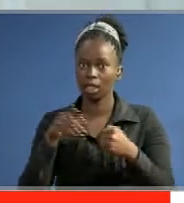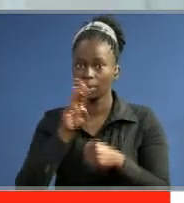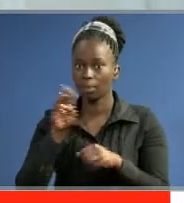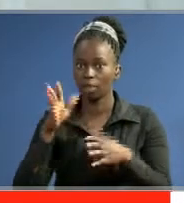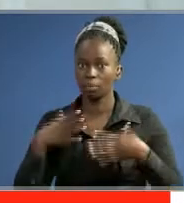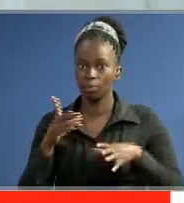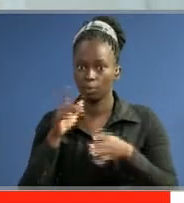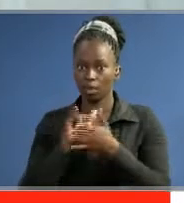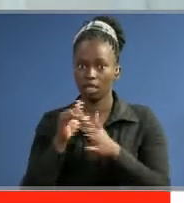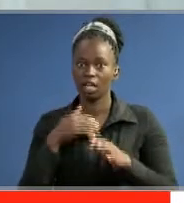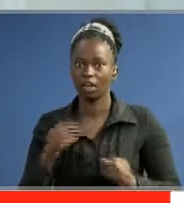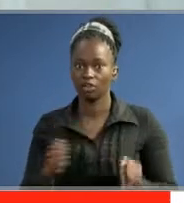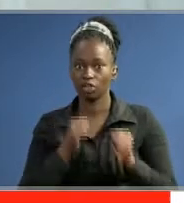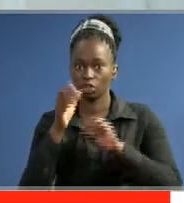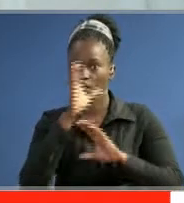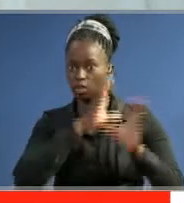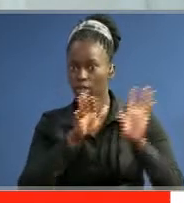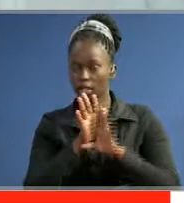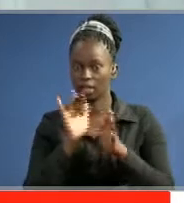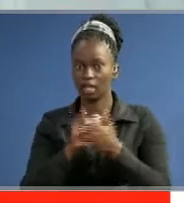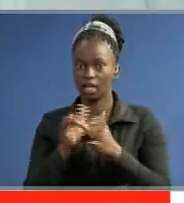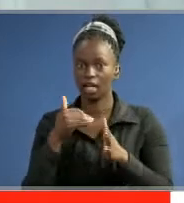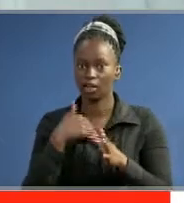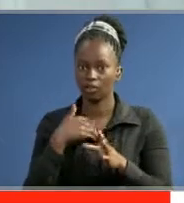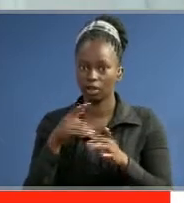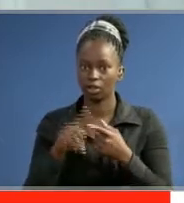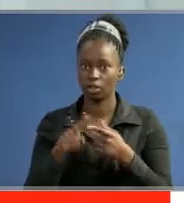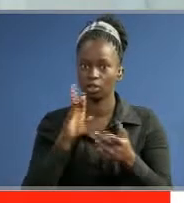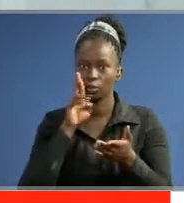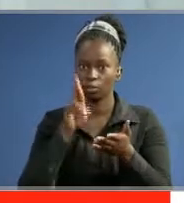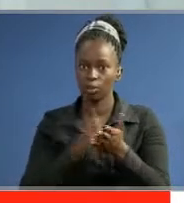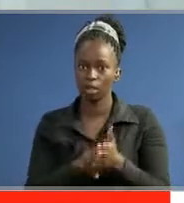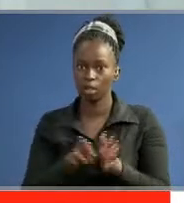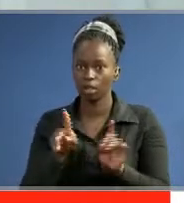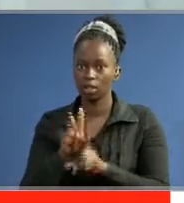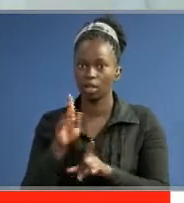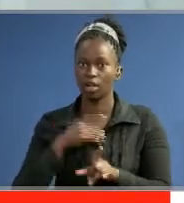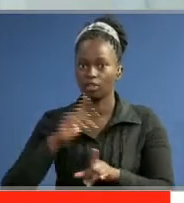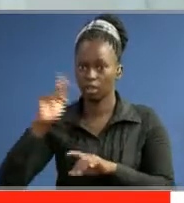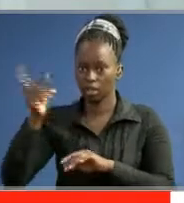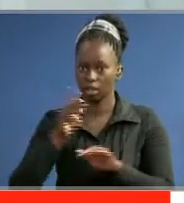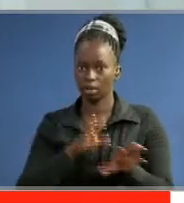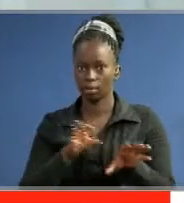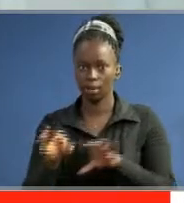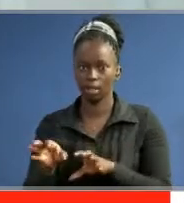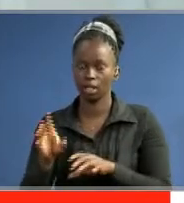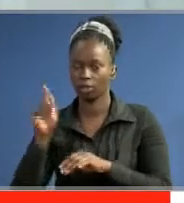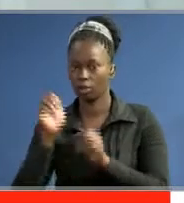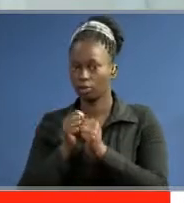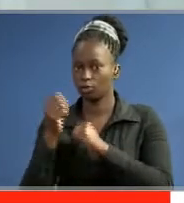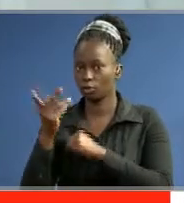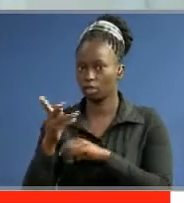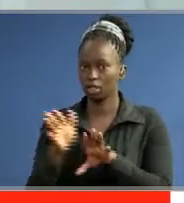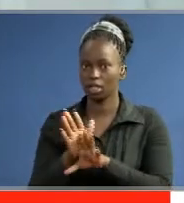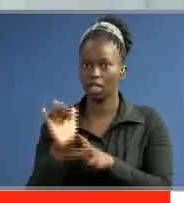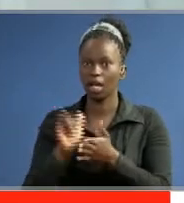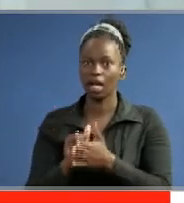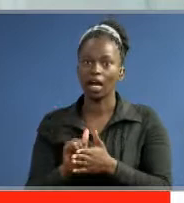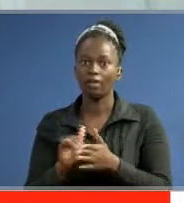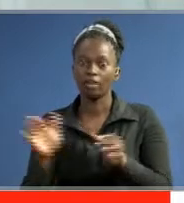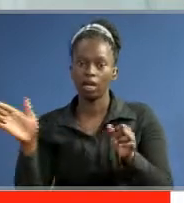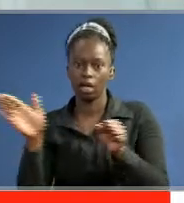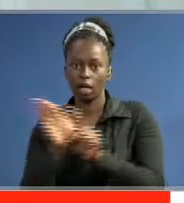that has a strong culture of meat consumption, according to a report by Kenya Market Trust 2014. On average, beef,